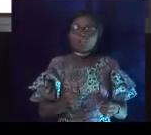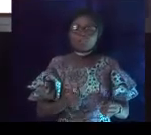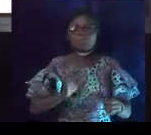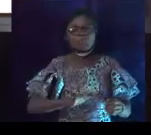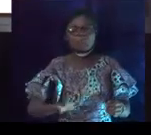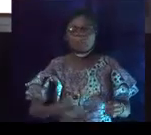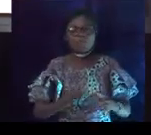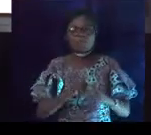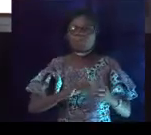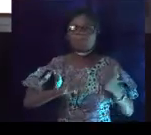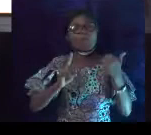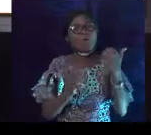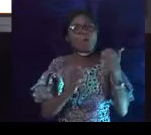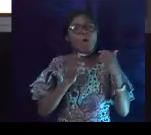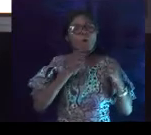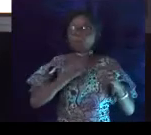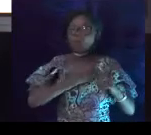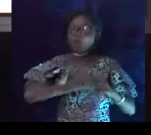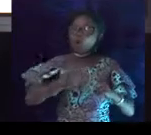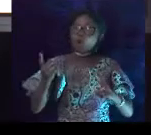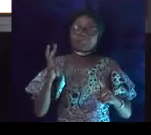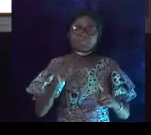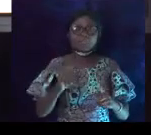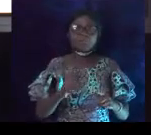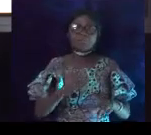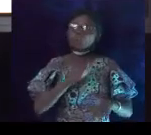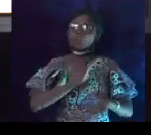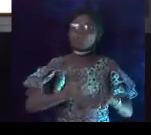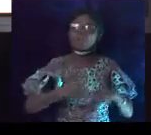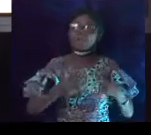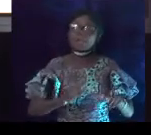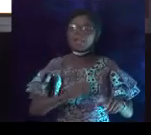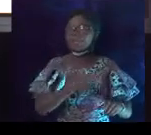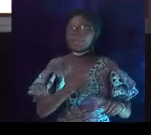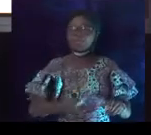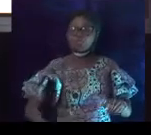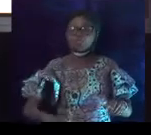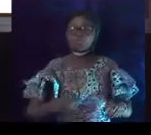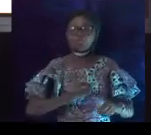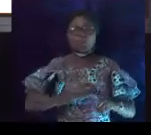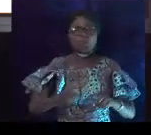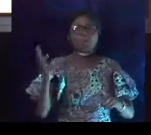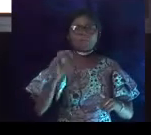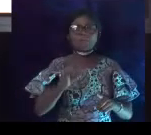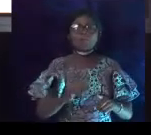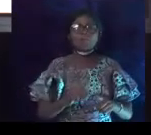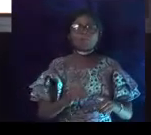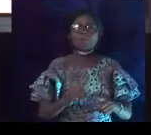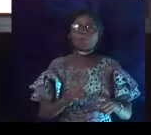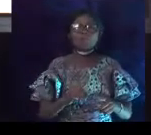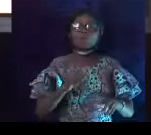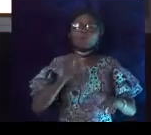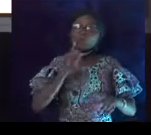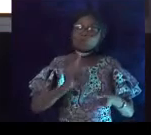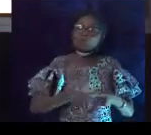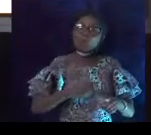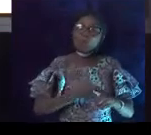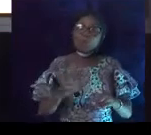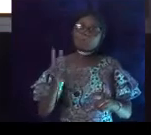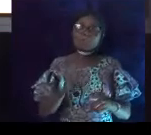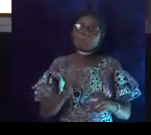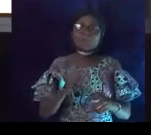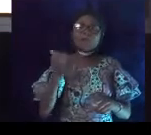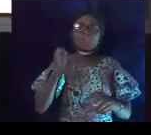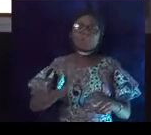pets, or children from hurting them. They are still very, very small, so you should avoid rodents, the rats, and all other